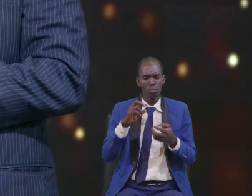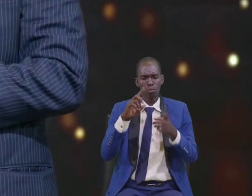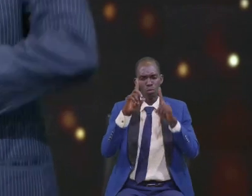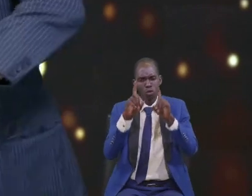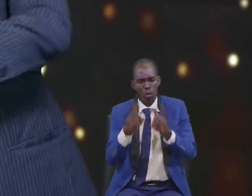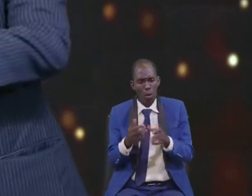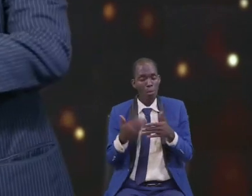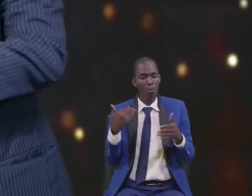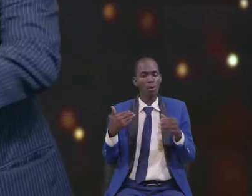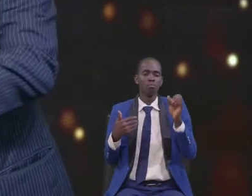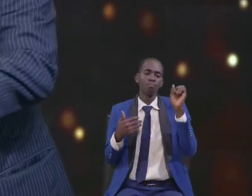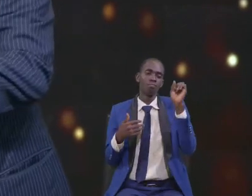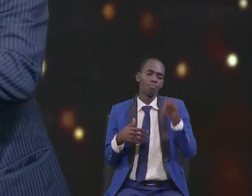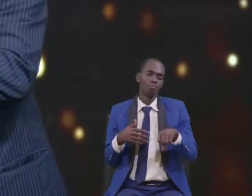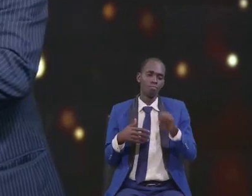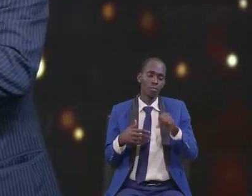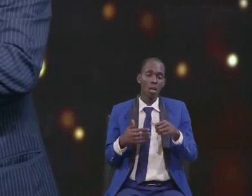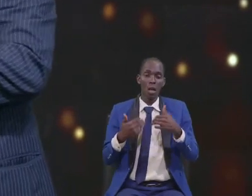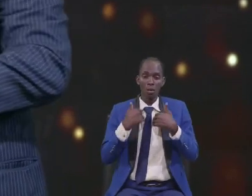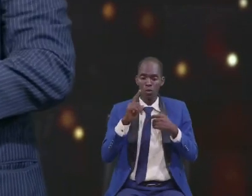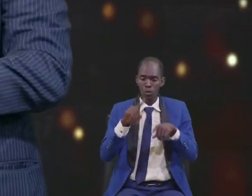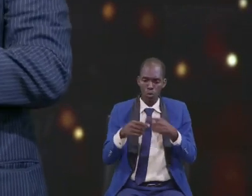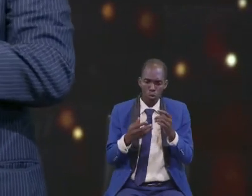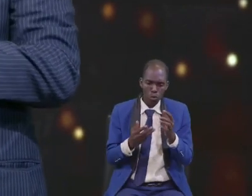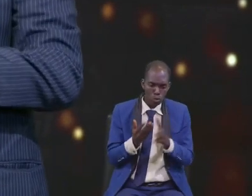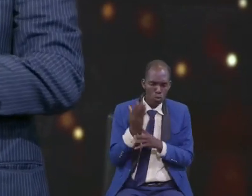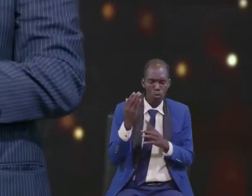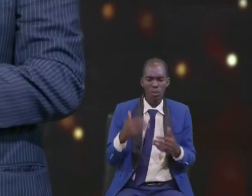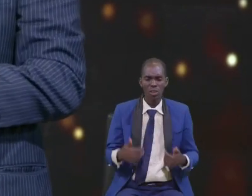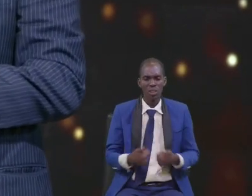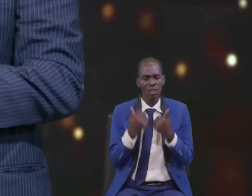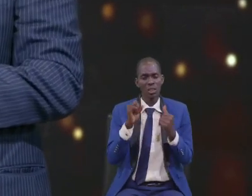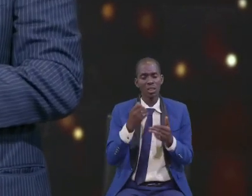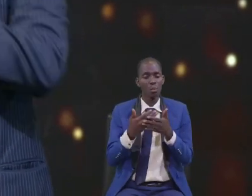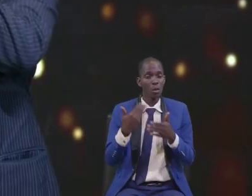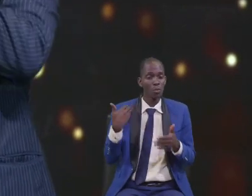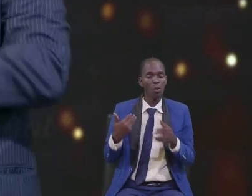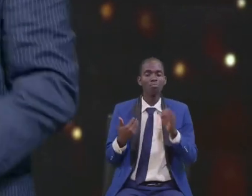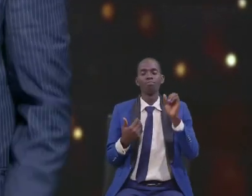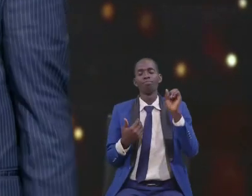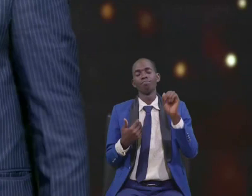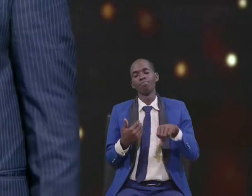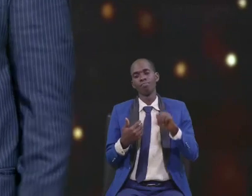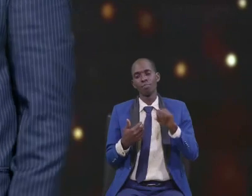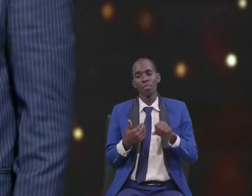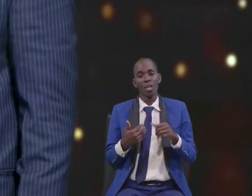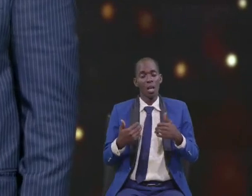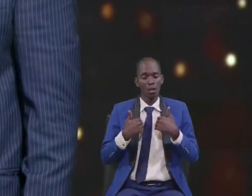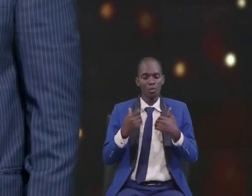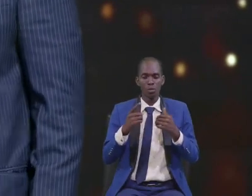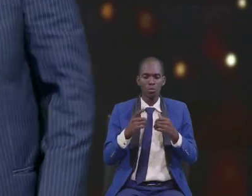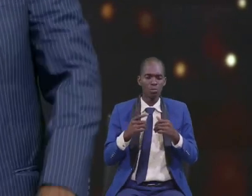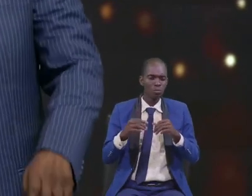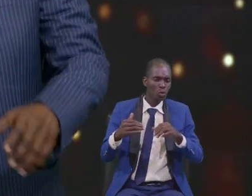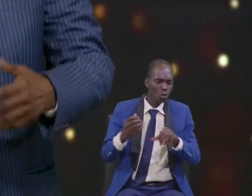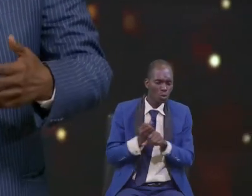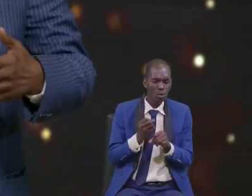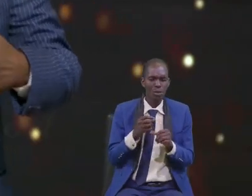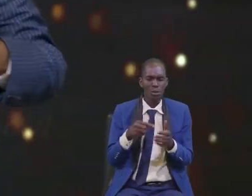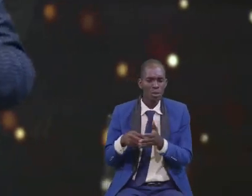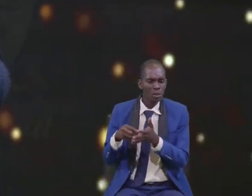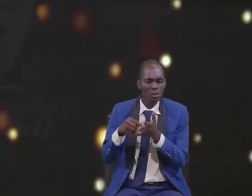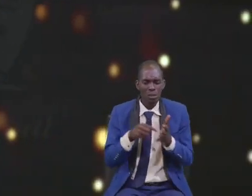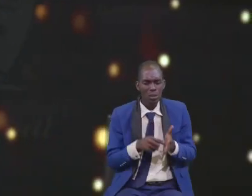Yes. Has your faith been tried before? Yes. But the next question is,